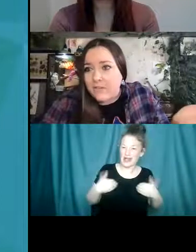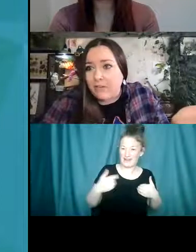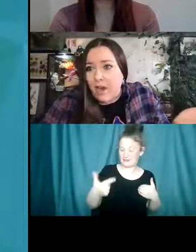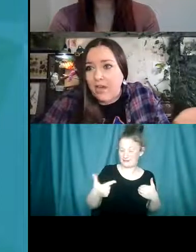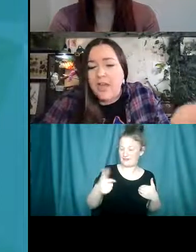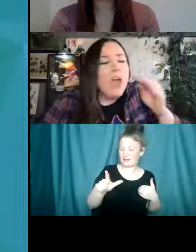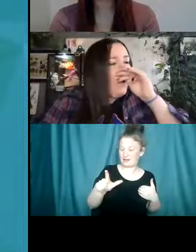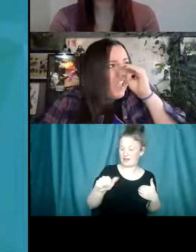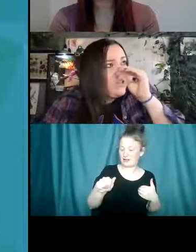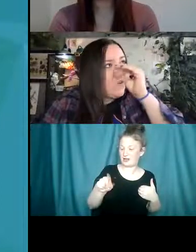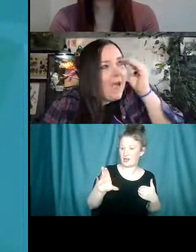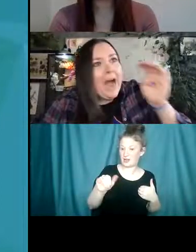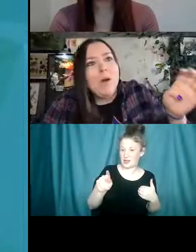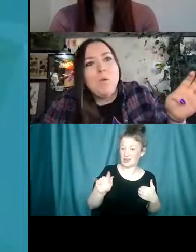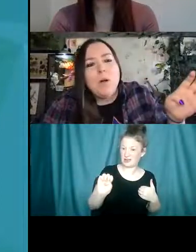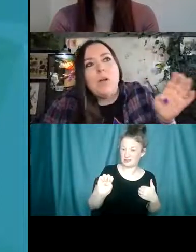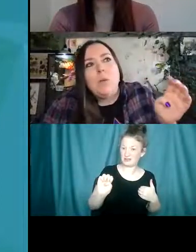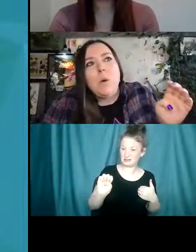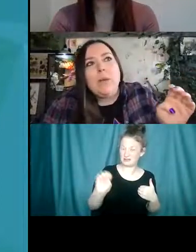that specific rock. Okay. So